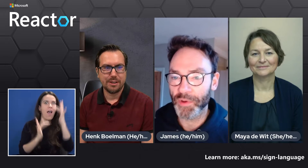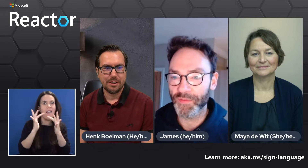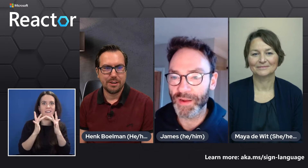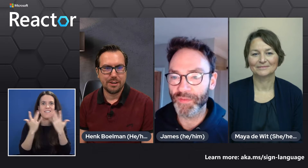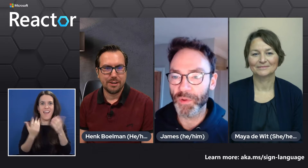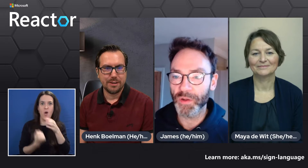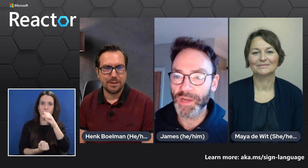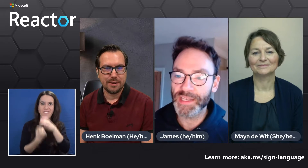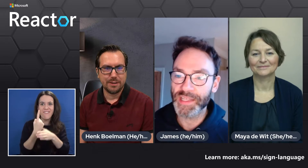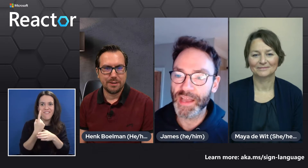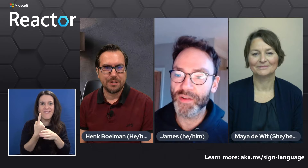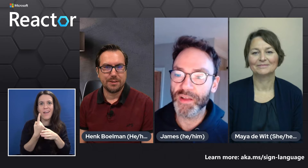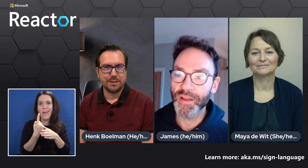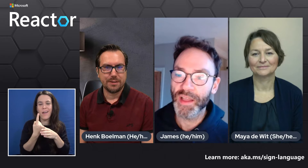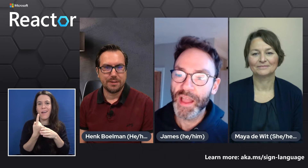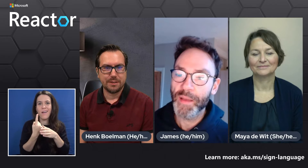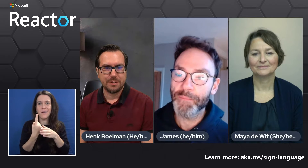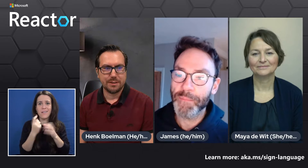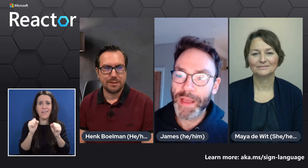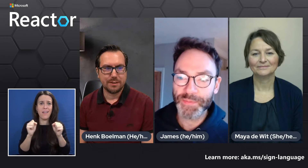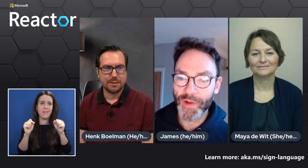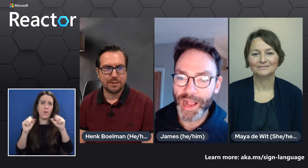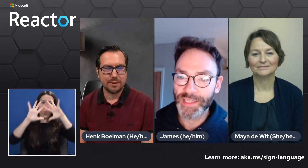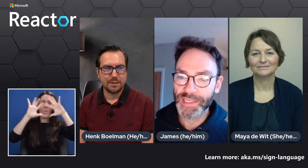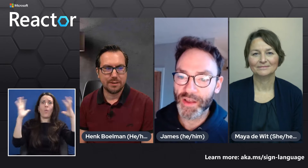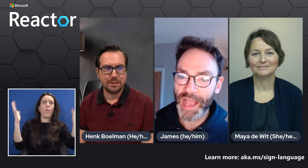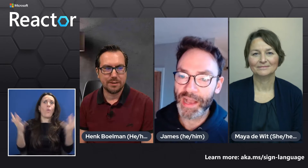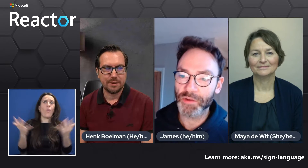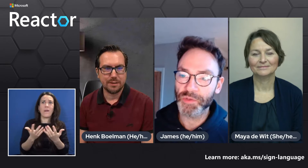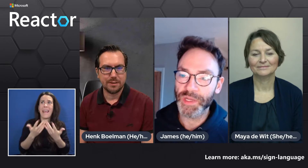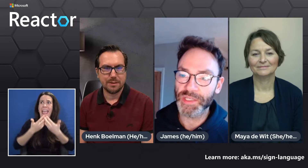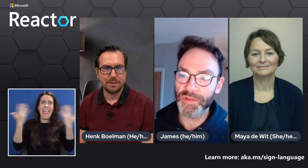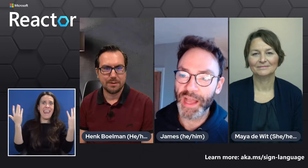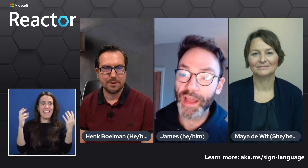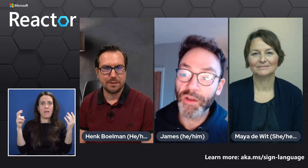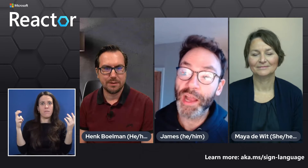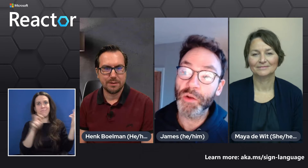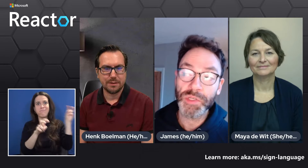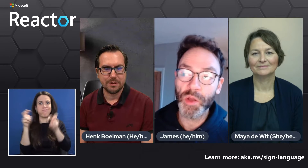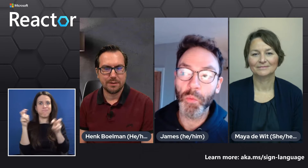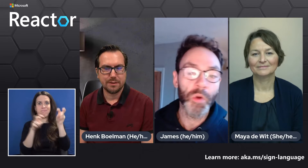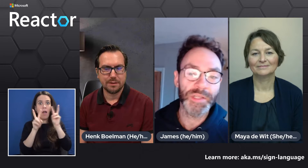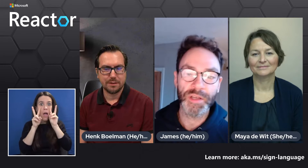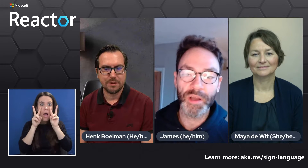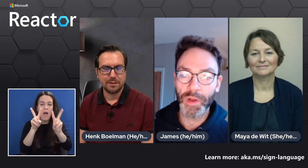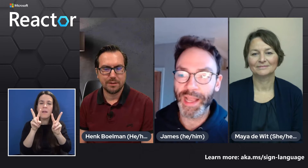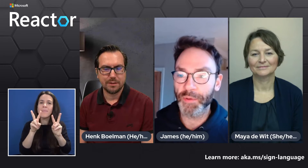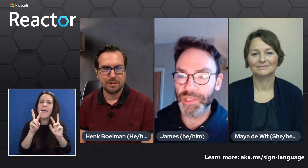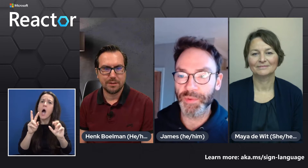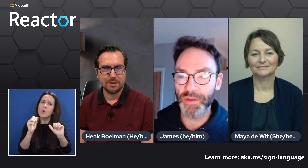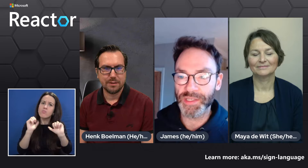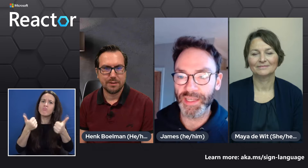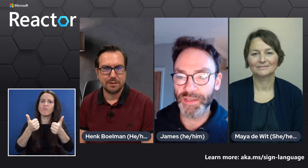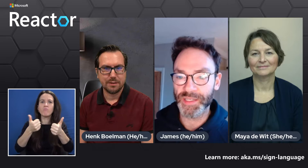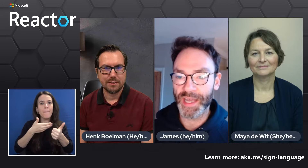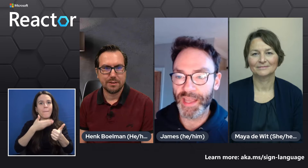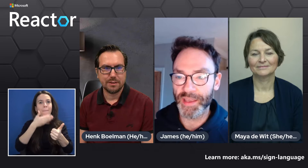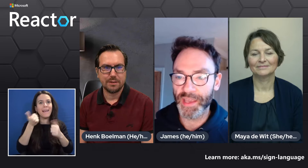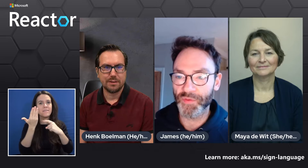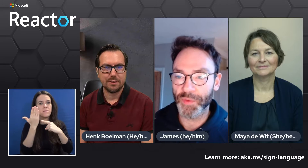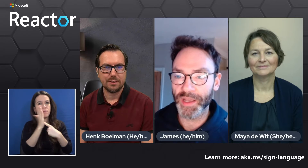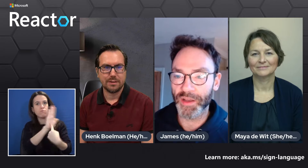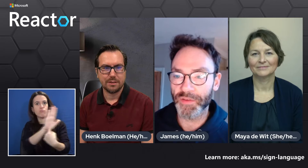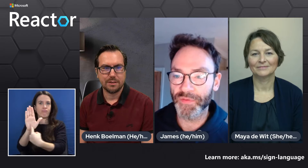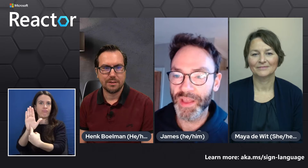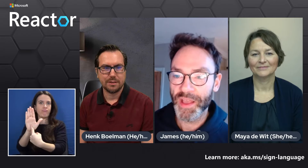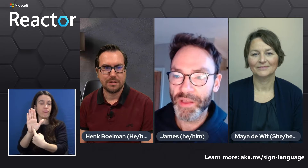by anyone around the world. Is there a best practice? Like, how do we do that? And also, what language are we using today,